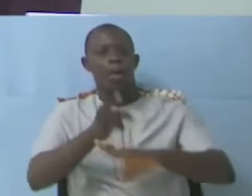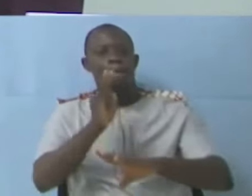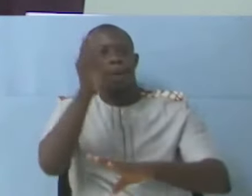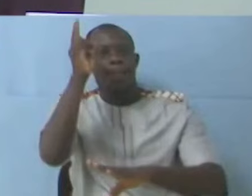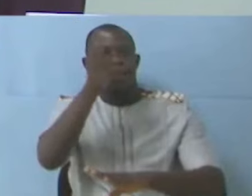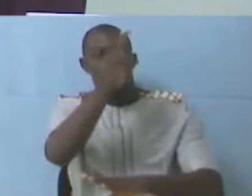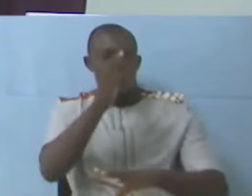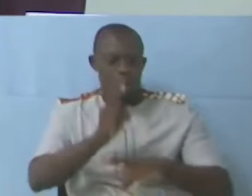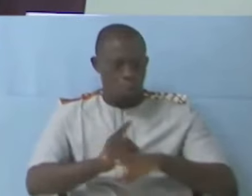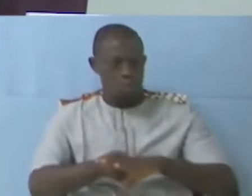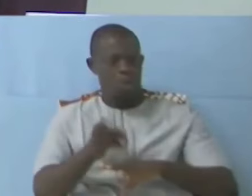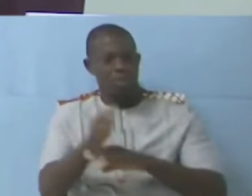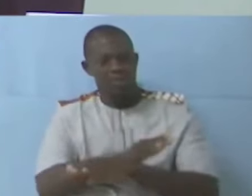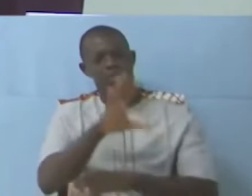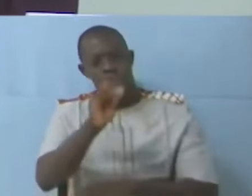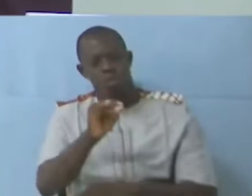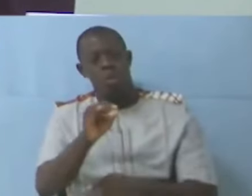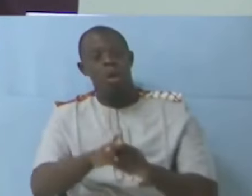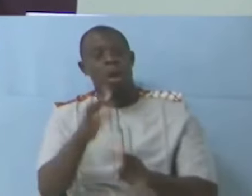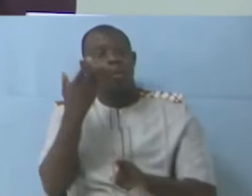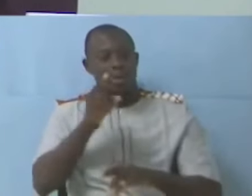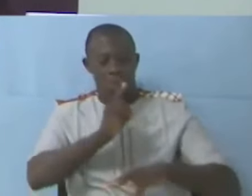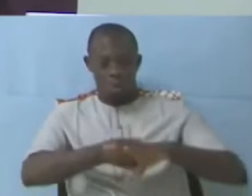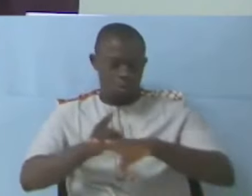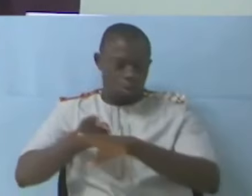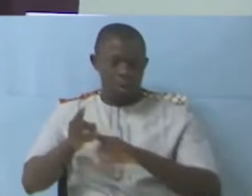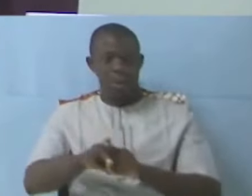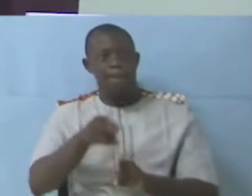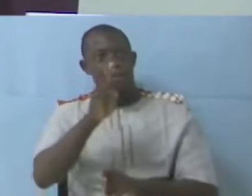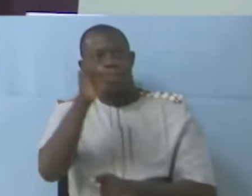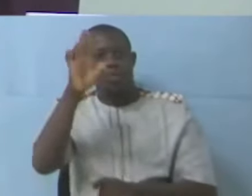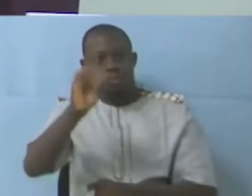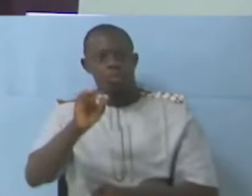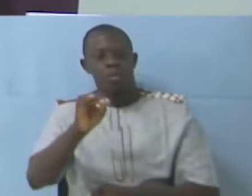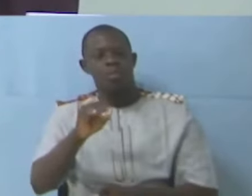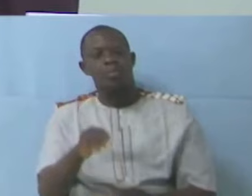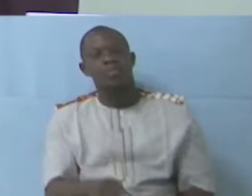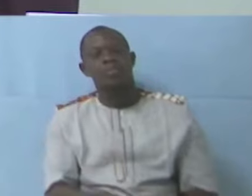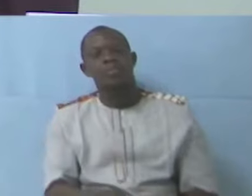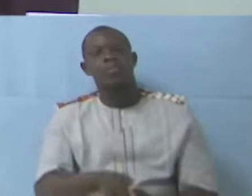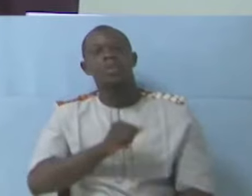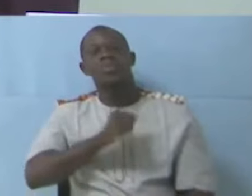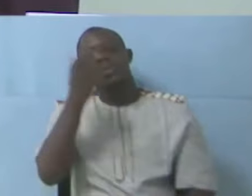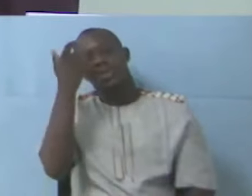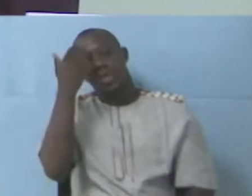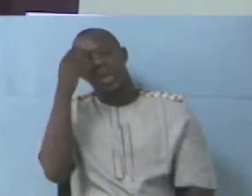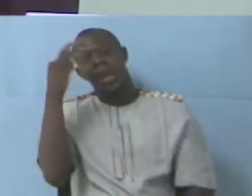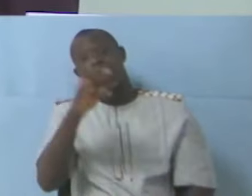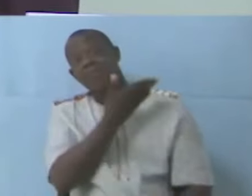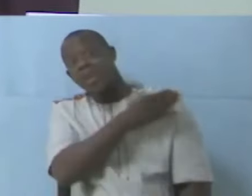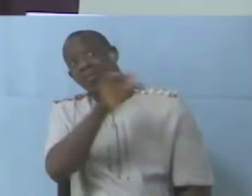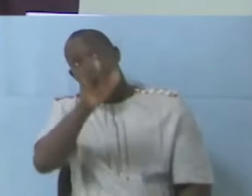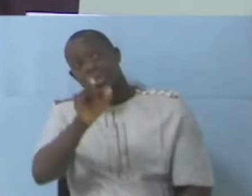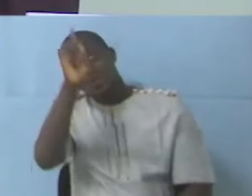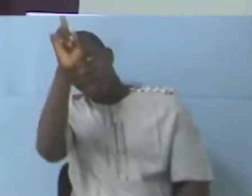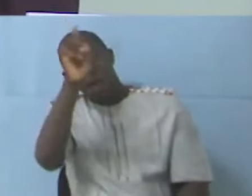just sent a warning shot. So bum joxe warning shot ma gis ne okay ki suñ ko fa baye du ur ak ñun. And I see to it that when